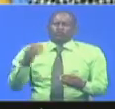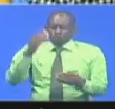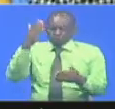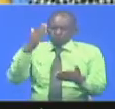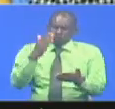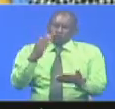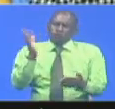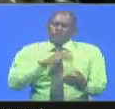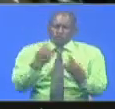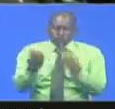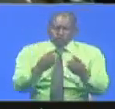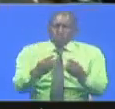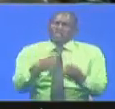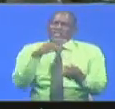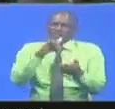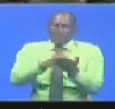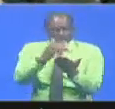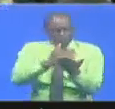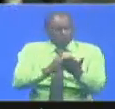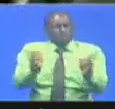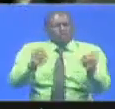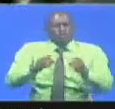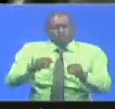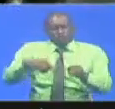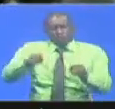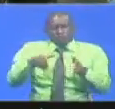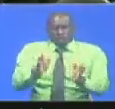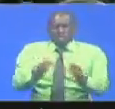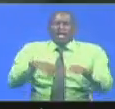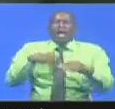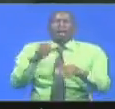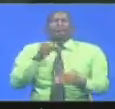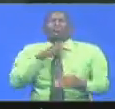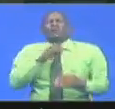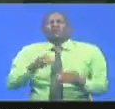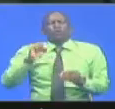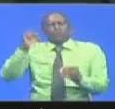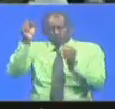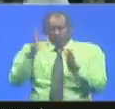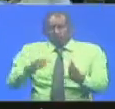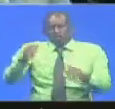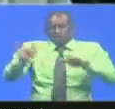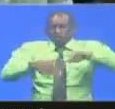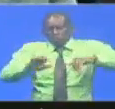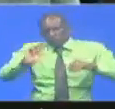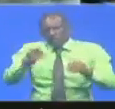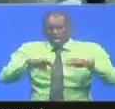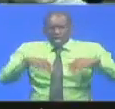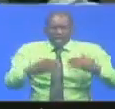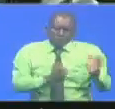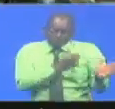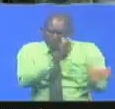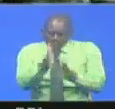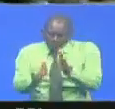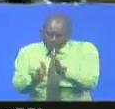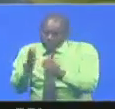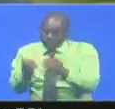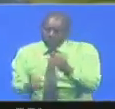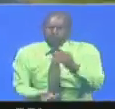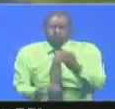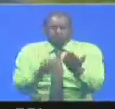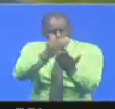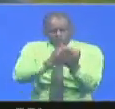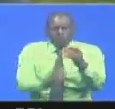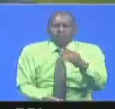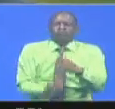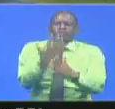program has been screwed. Kuhusu malalamishi ya baadhi ya wanasiasa ukumbini Bomas kwa mpangilio wa shughuli ya kuzindua ulibagua, that